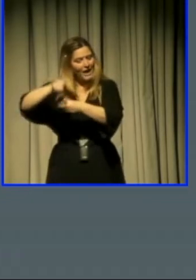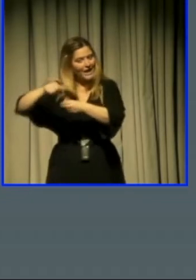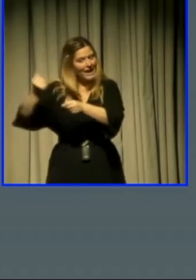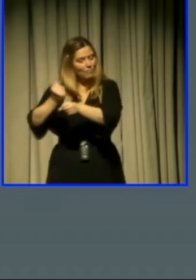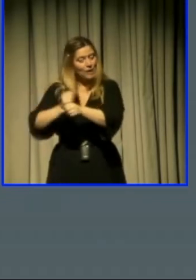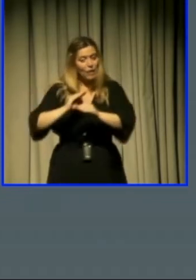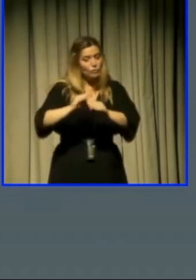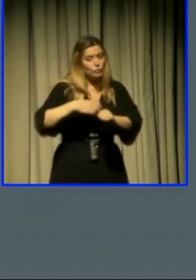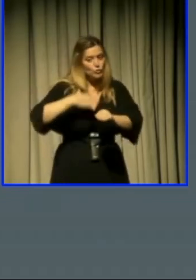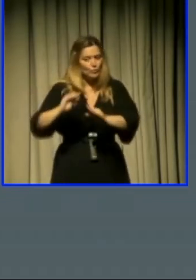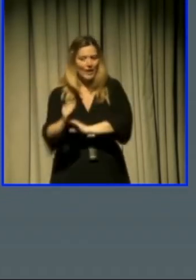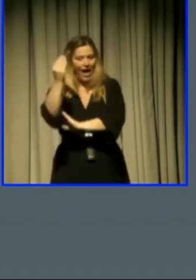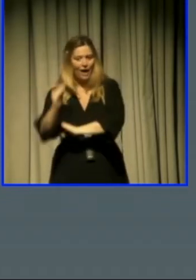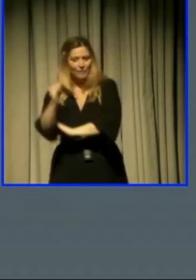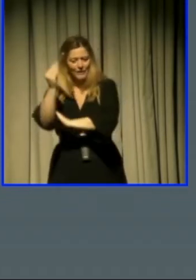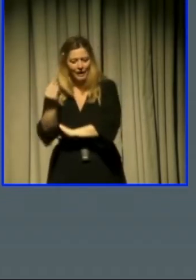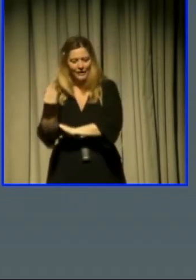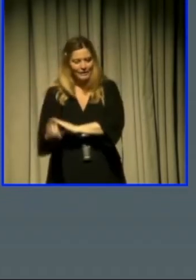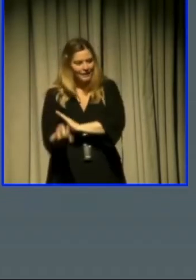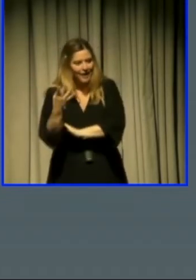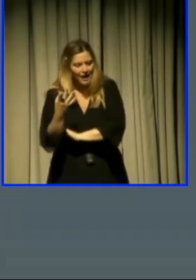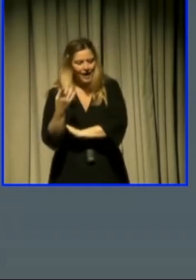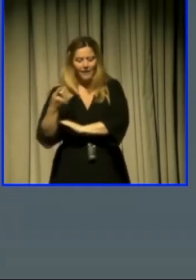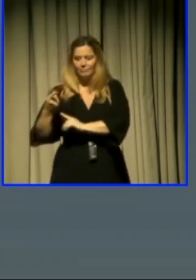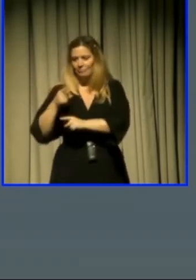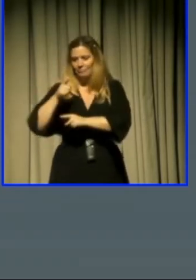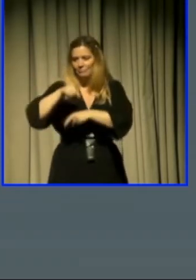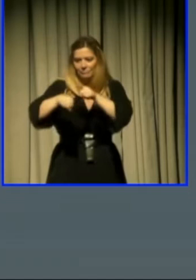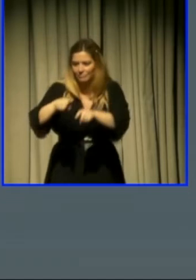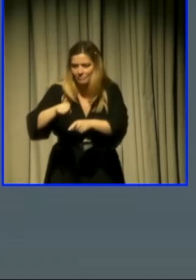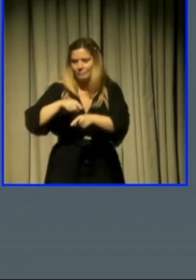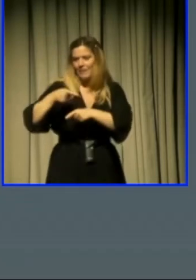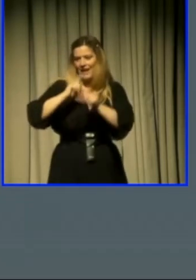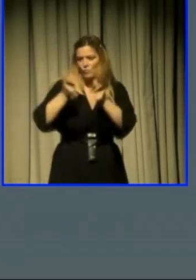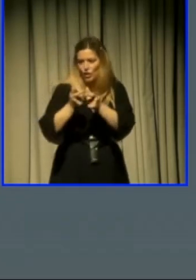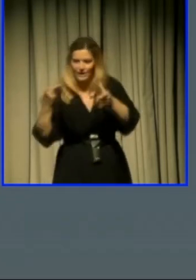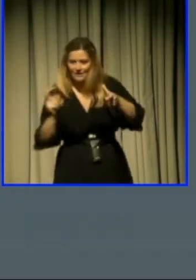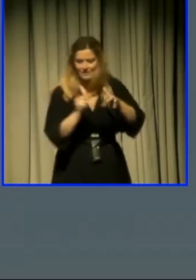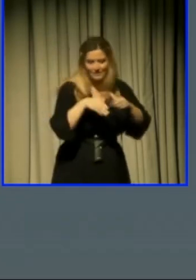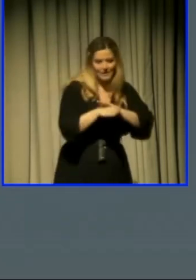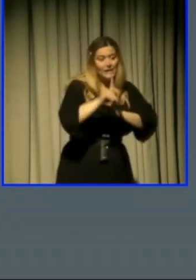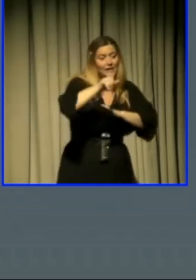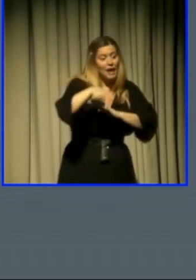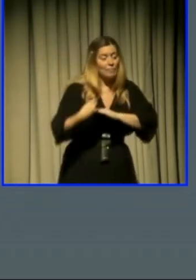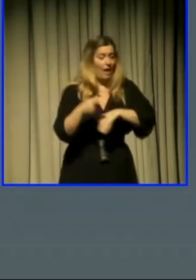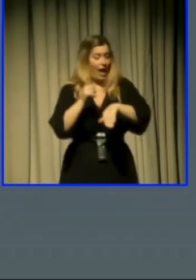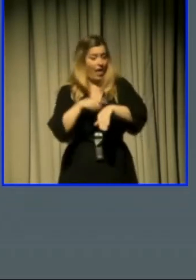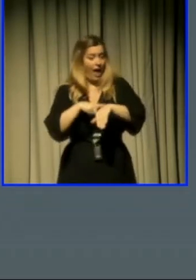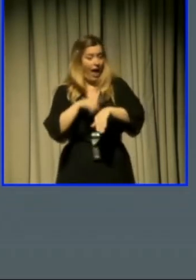and attend meetings, but also to attend happy hour as well. So I kind of like the premise